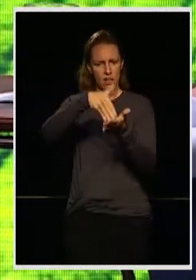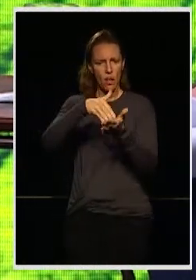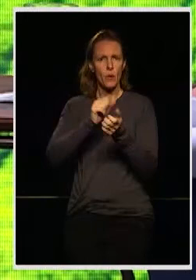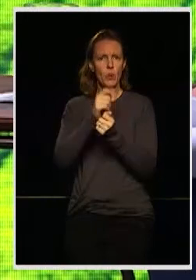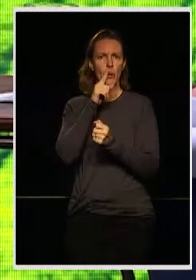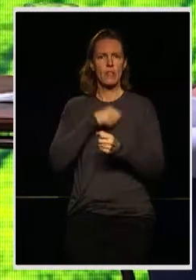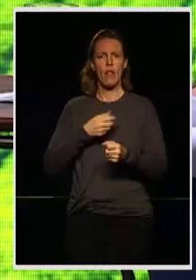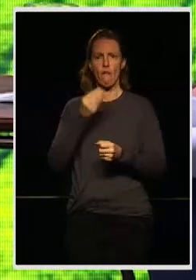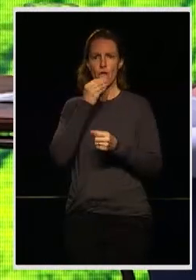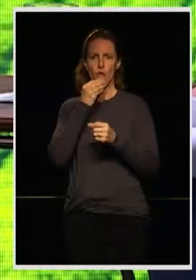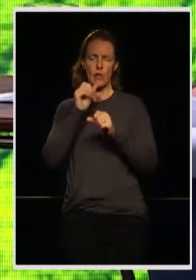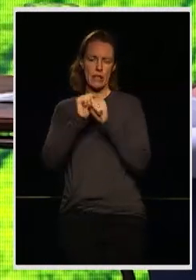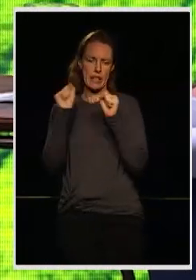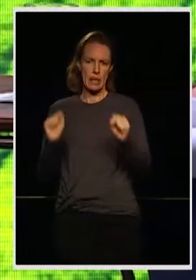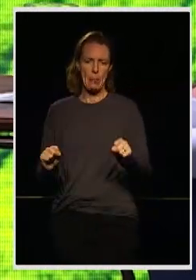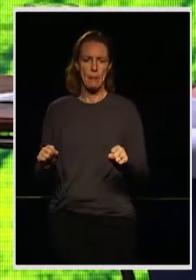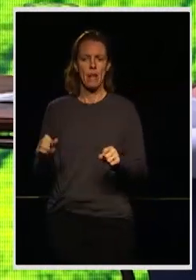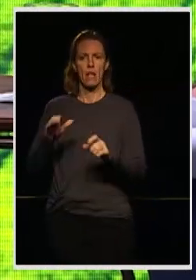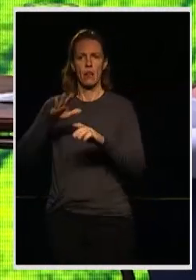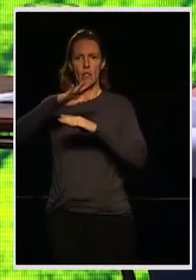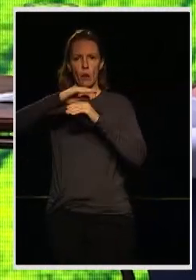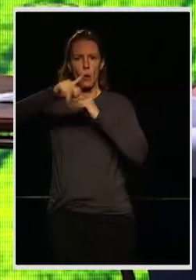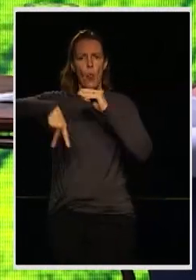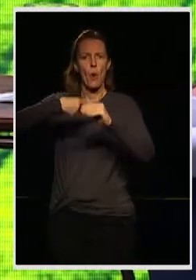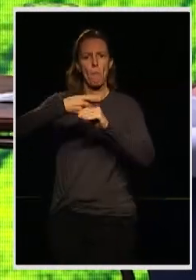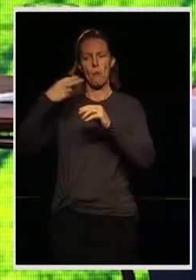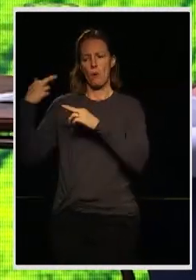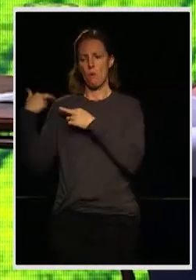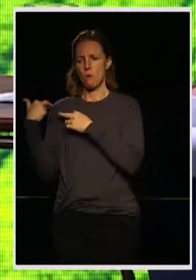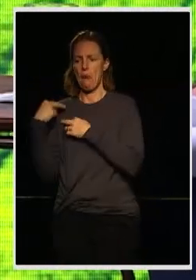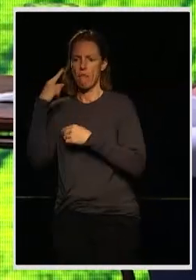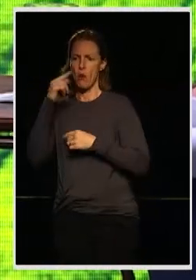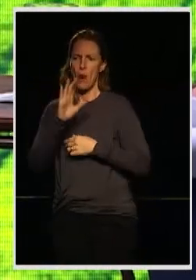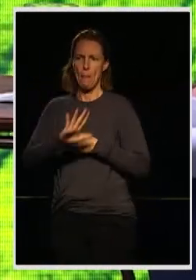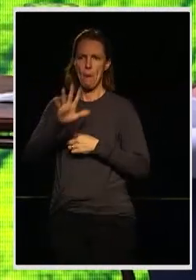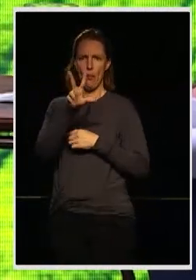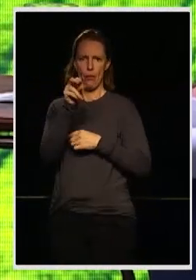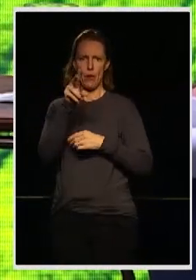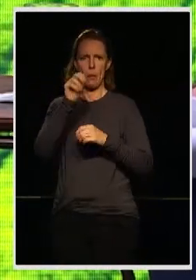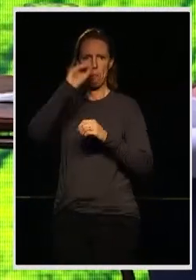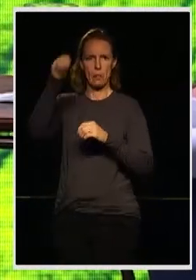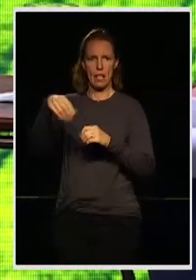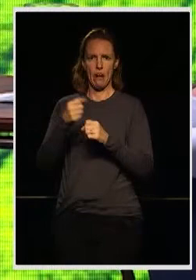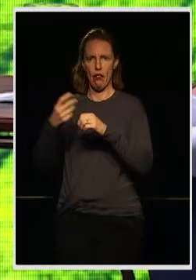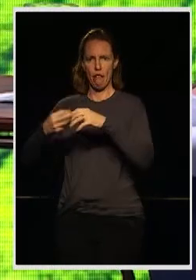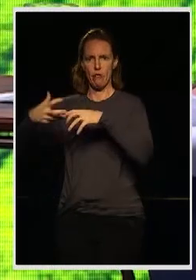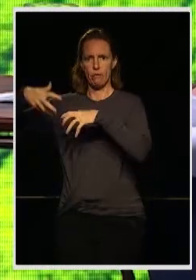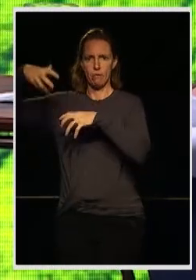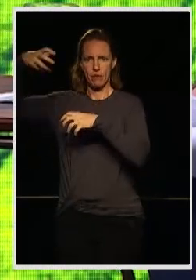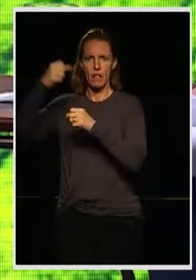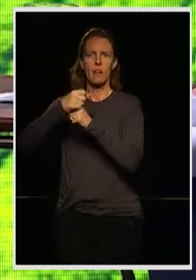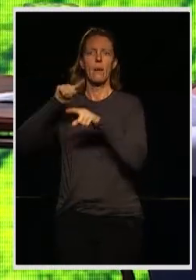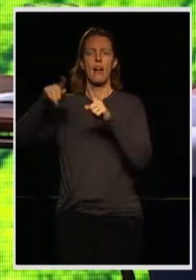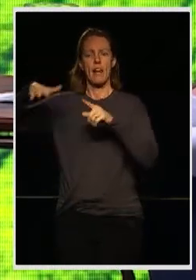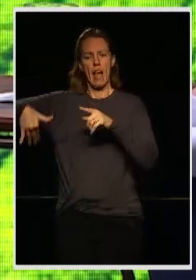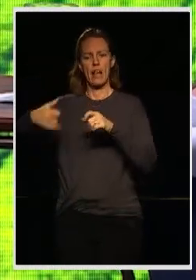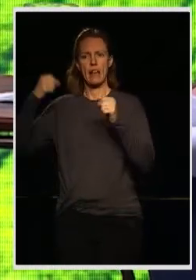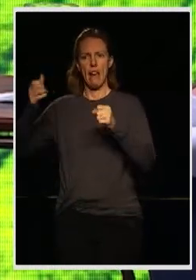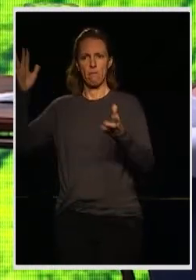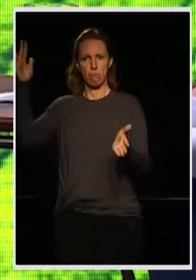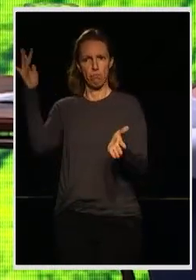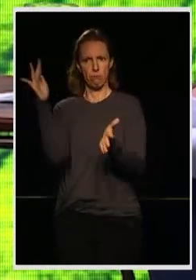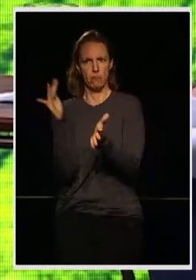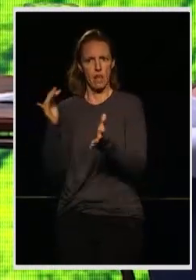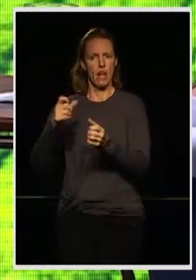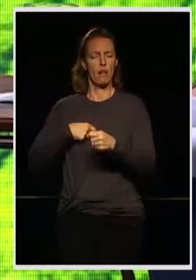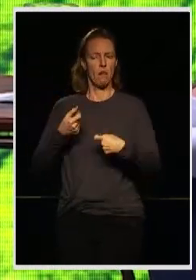our food system, globally responsible for about 30% of emissions, and yet can reverse those emissions and